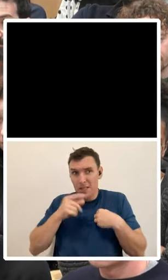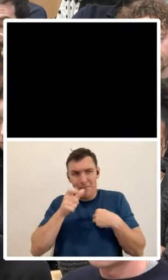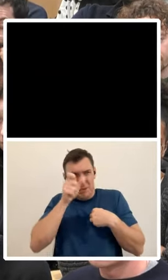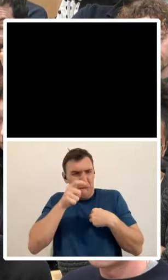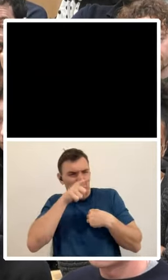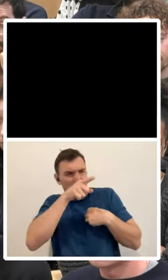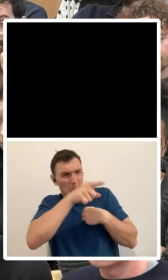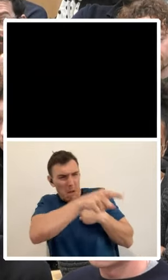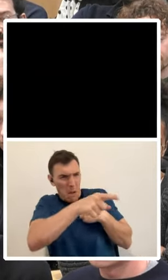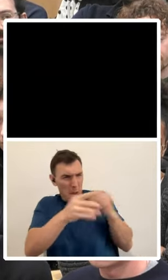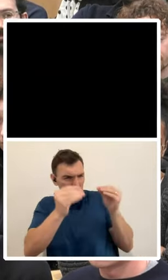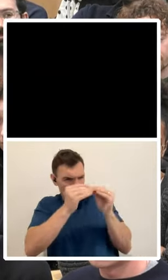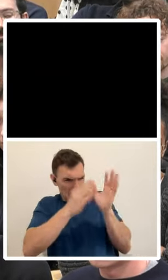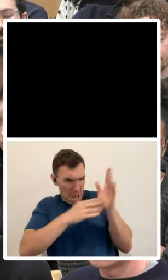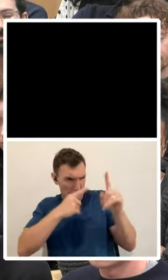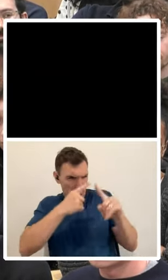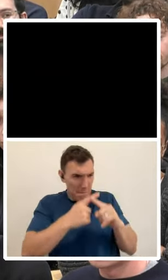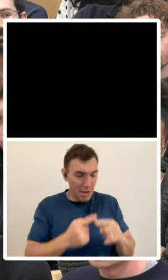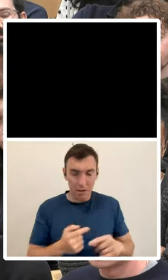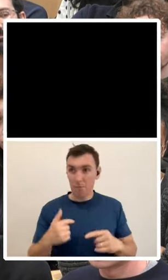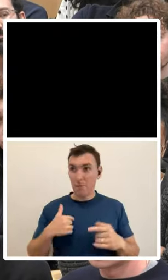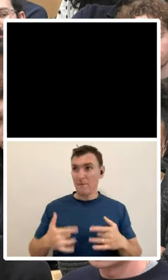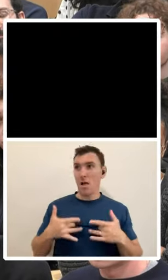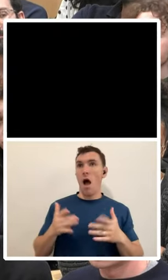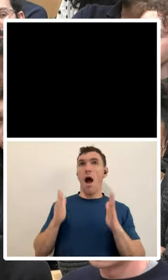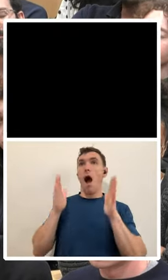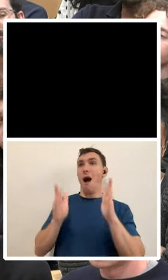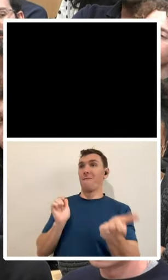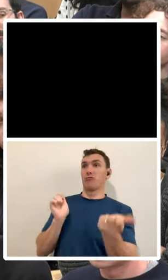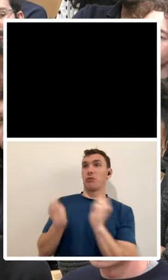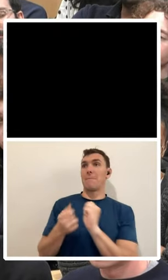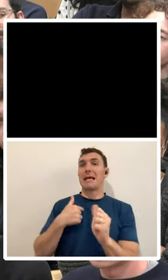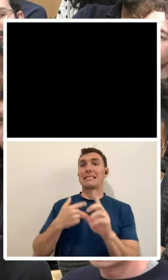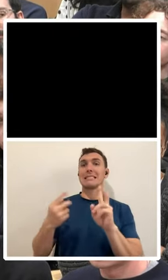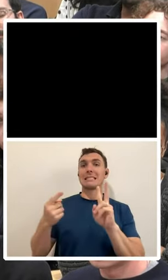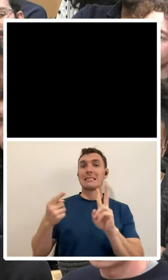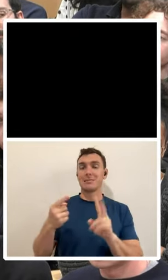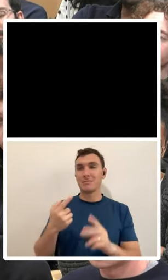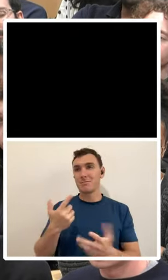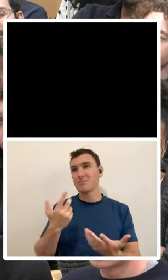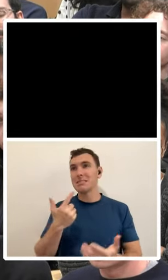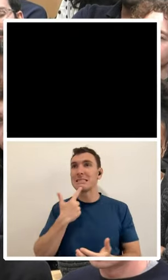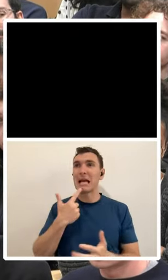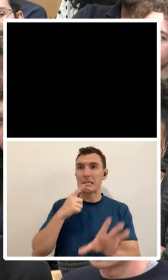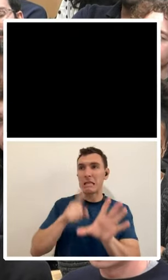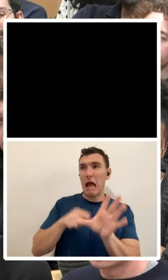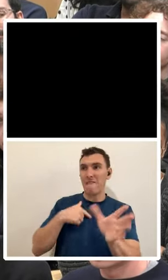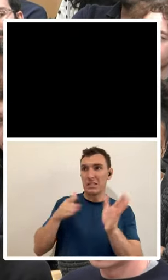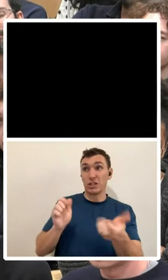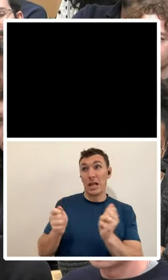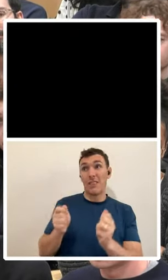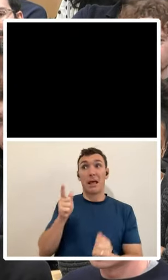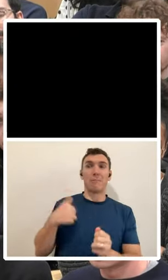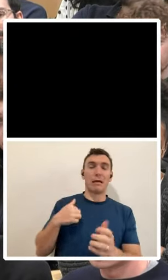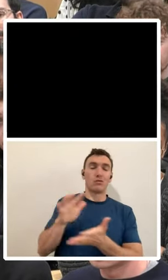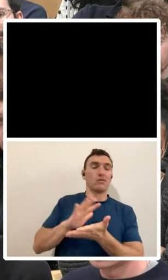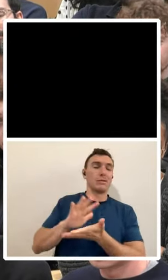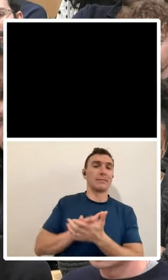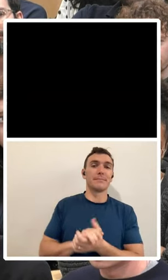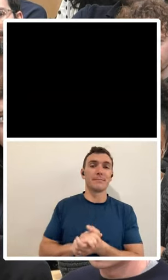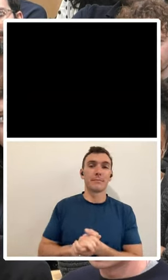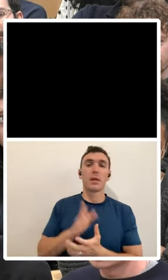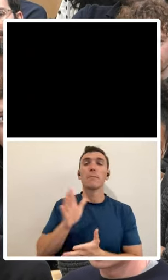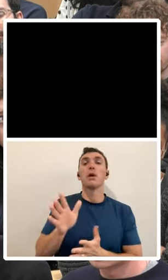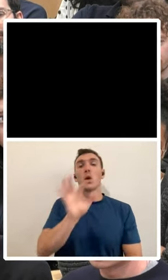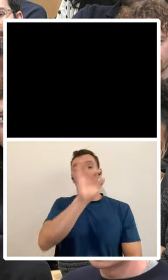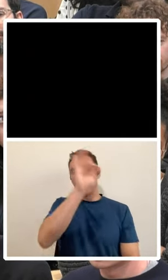very soon to a road bike in second year. But my question really is about the book and more about you and some ideas I have. I wanted to